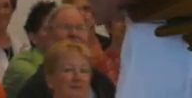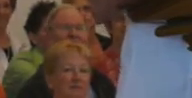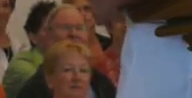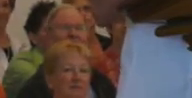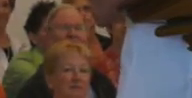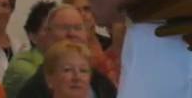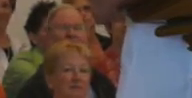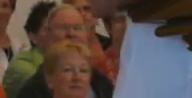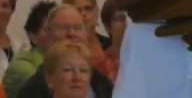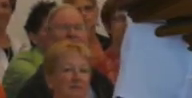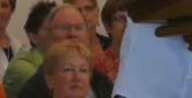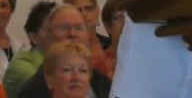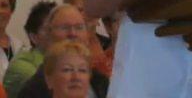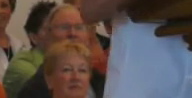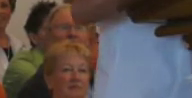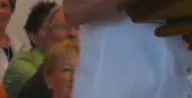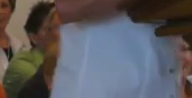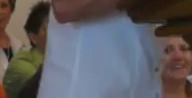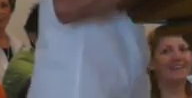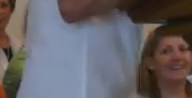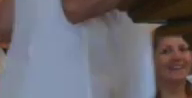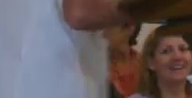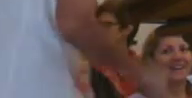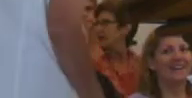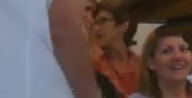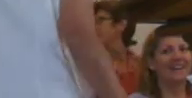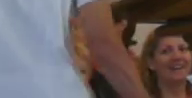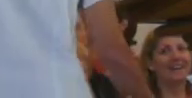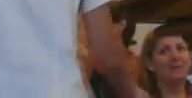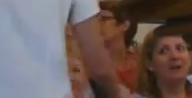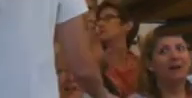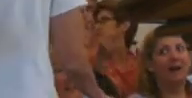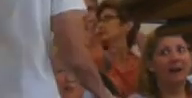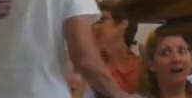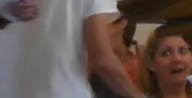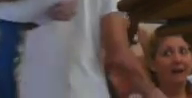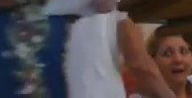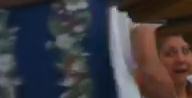got the little cards. Okay, thank you.